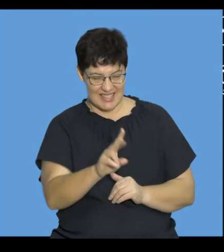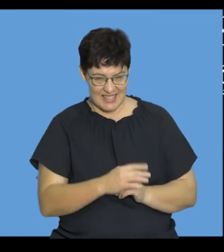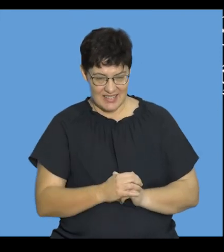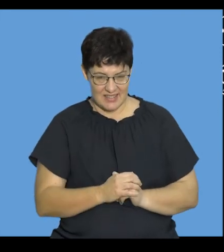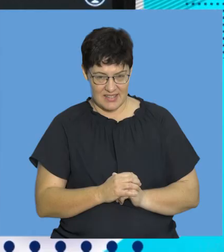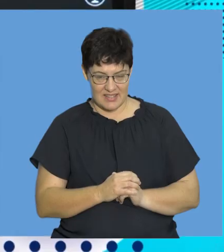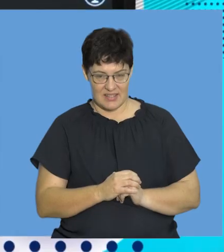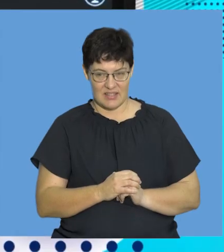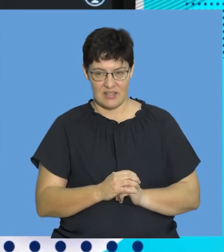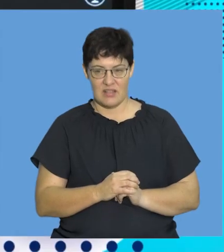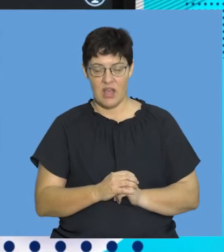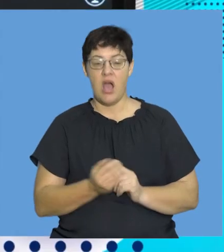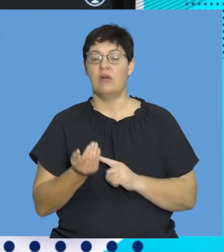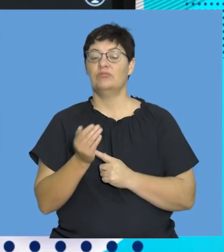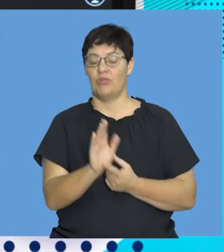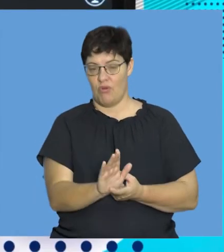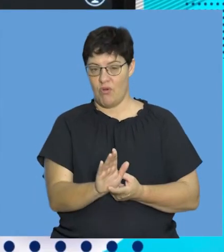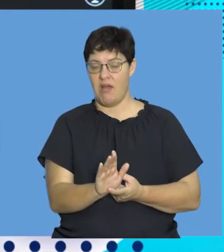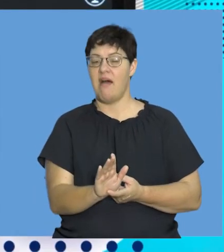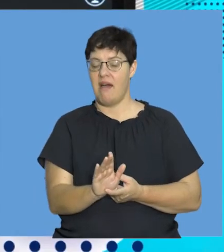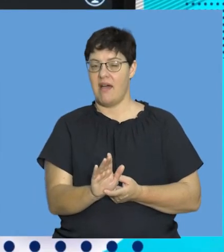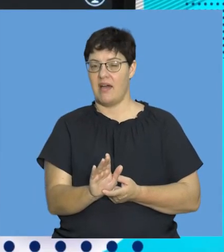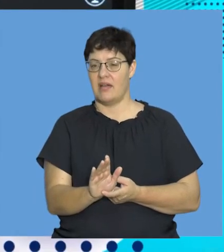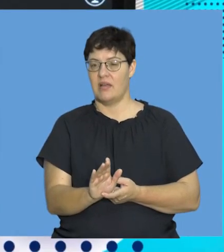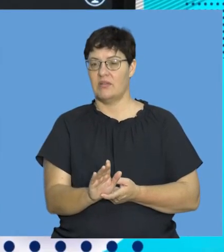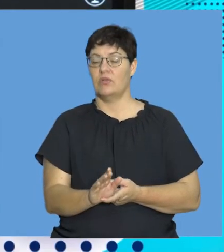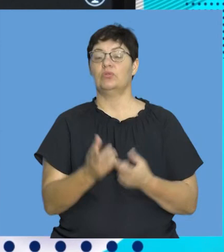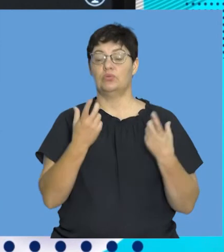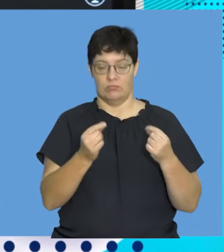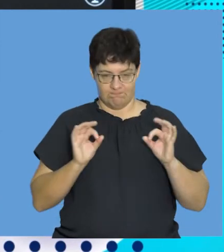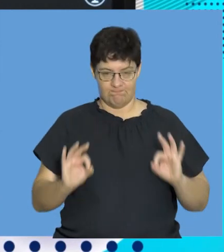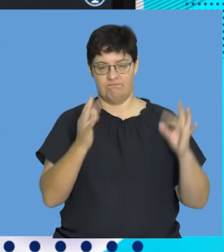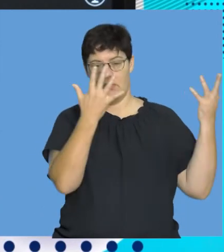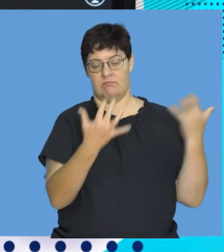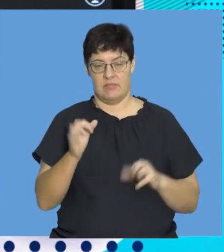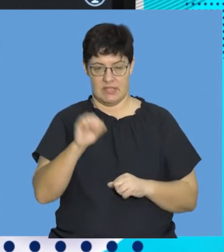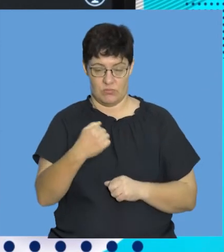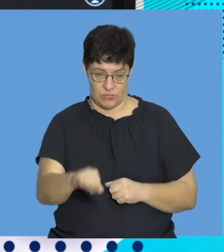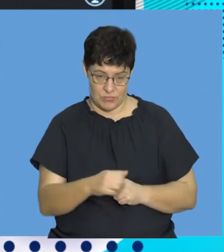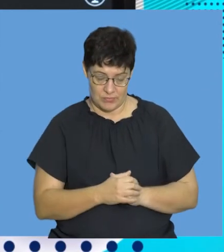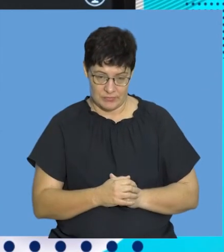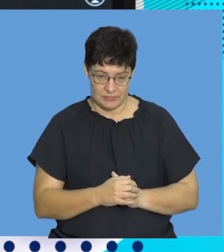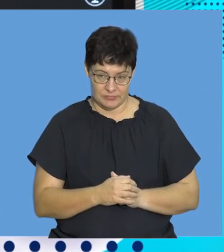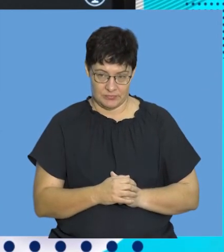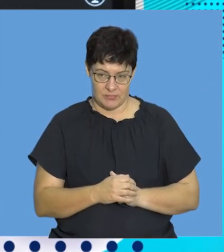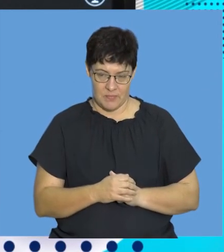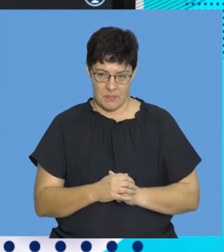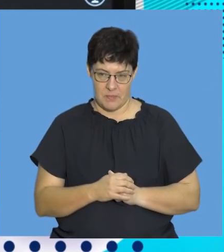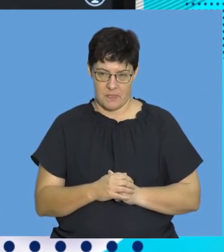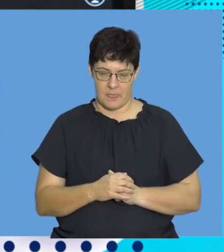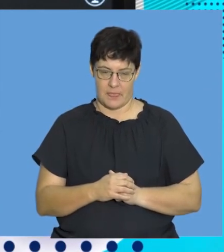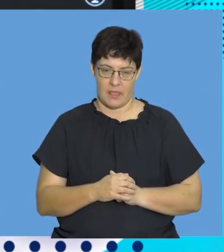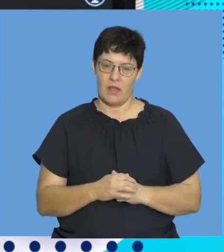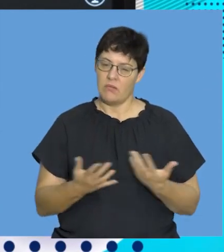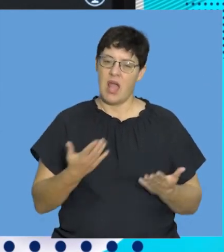you an indication to see if you are doing the correct calculation or not, right? It's just something that's you can use as